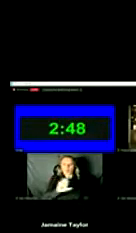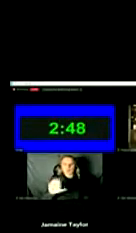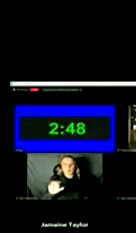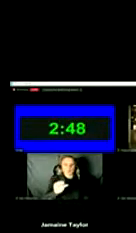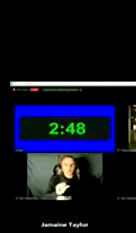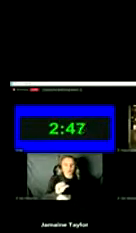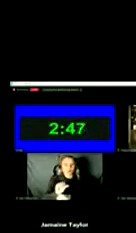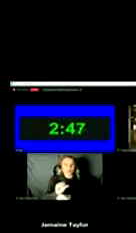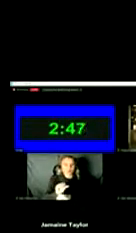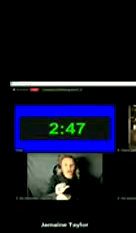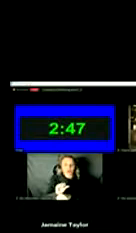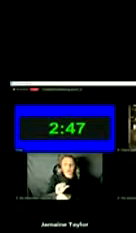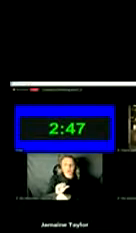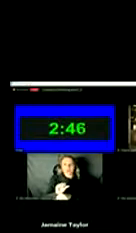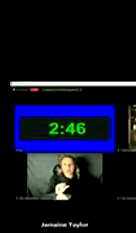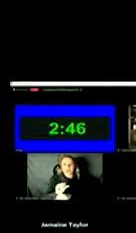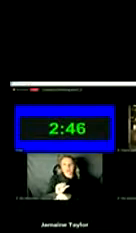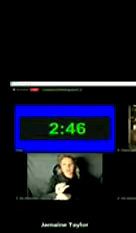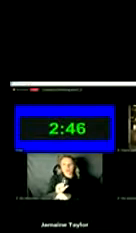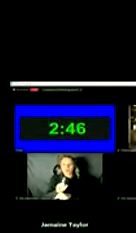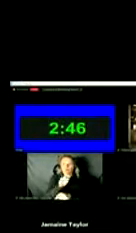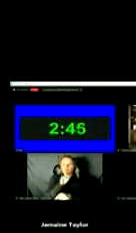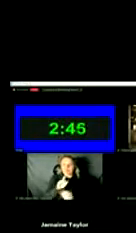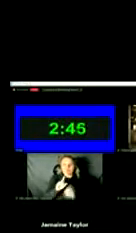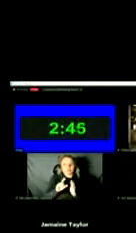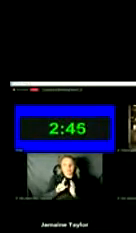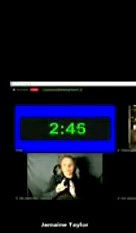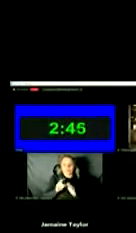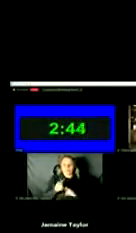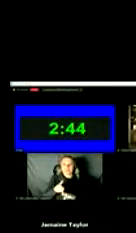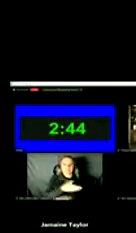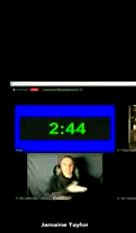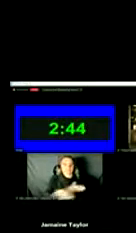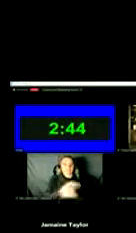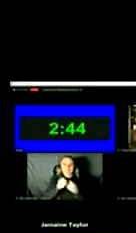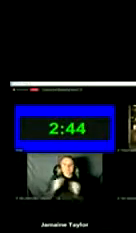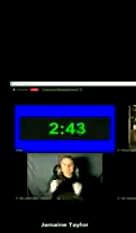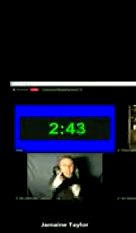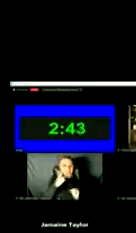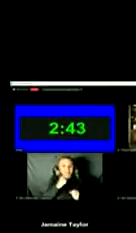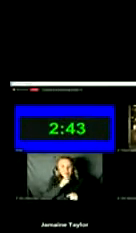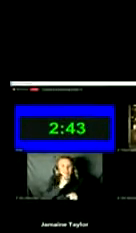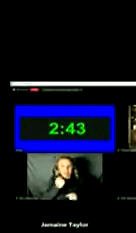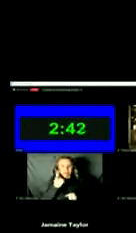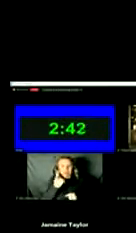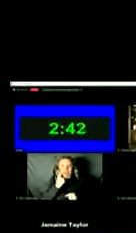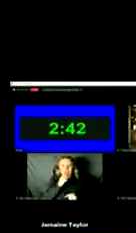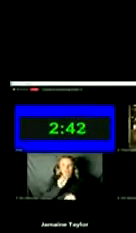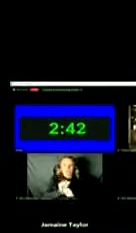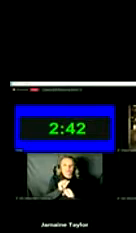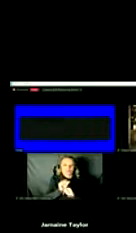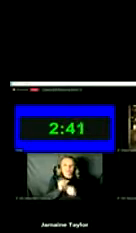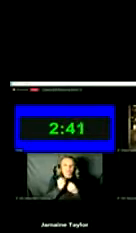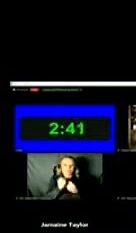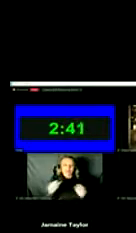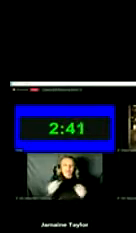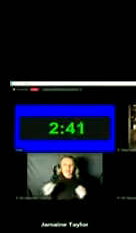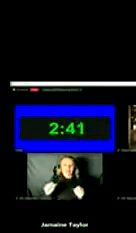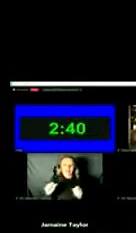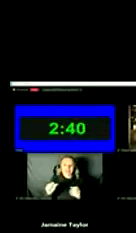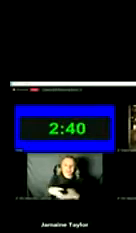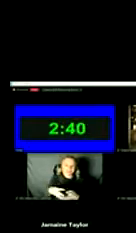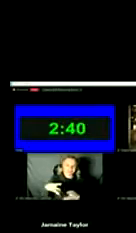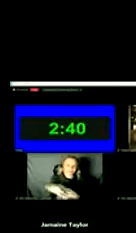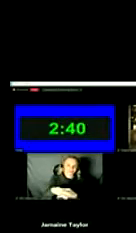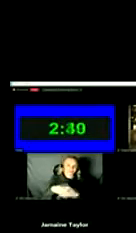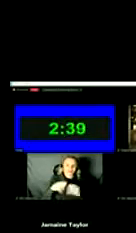here will go to make our city safer, because true safety is rooted in equity and transparency and in